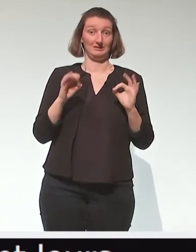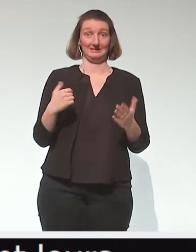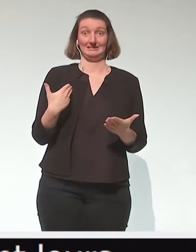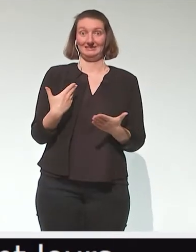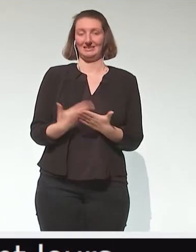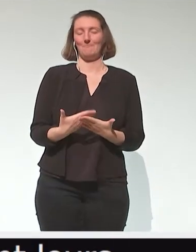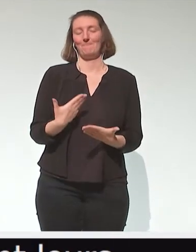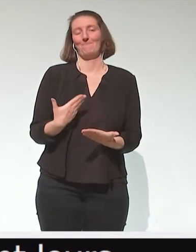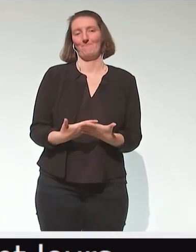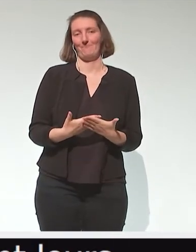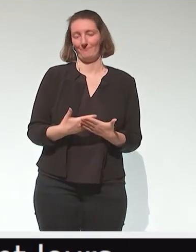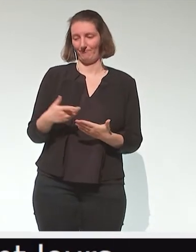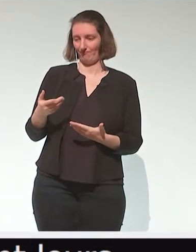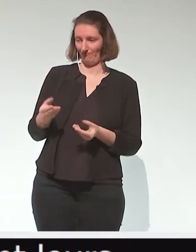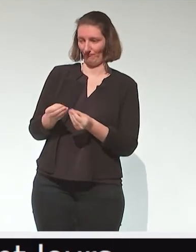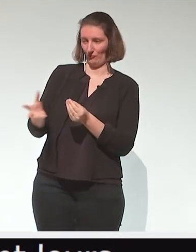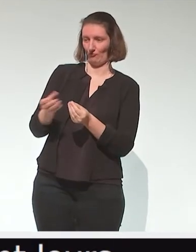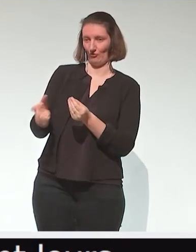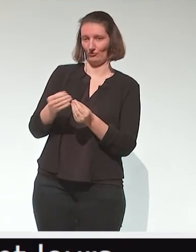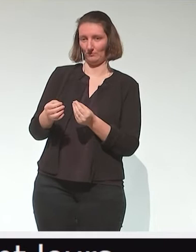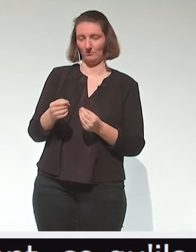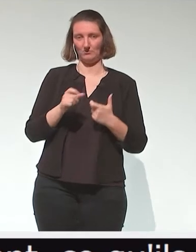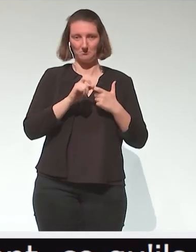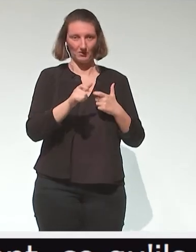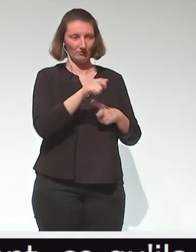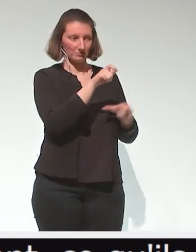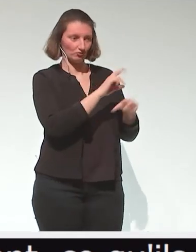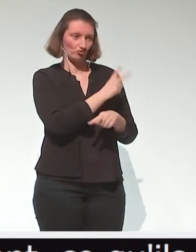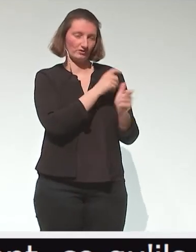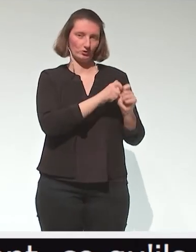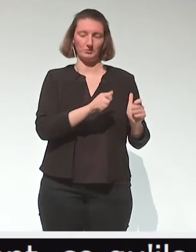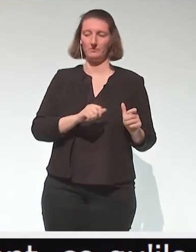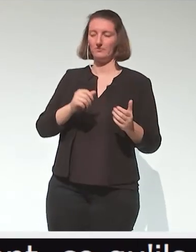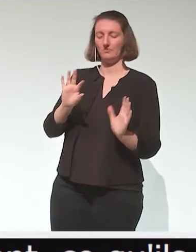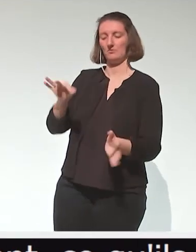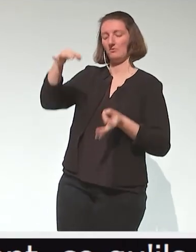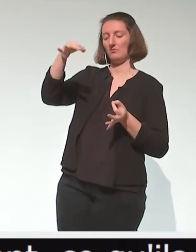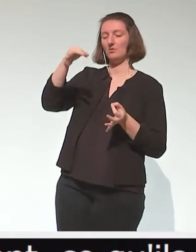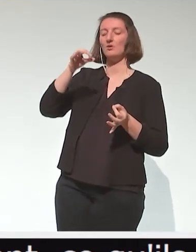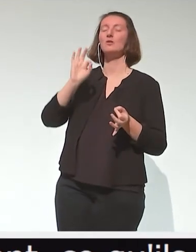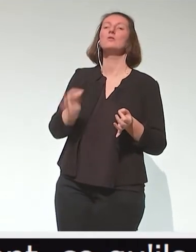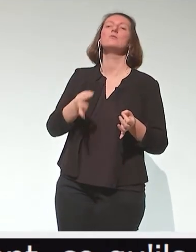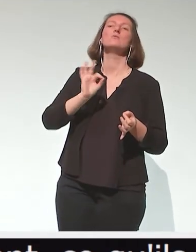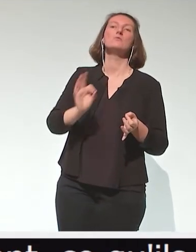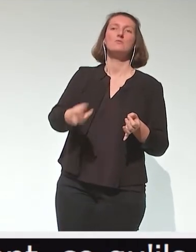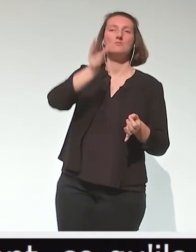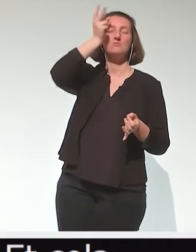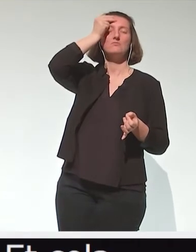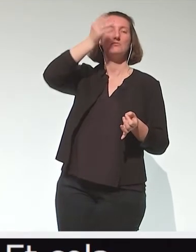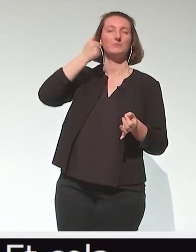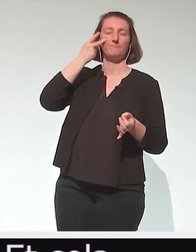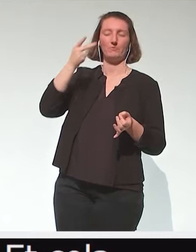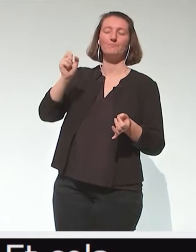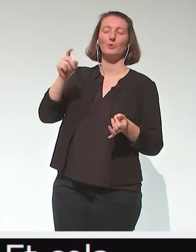job could this person do better than the other one. And they continue with